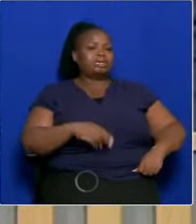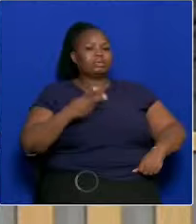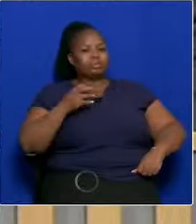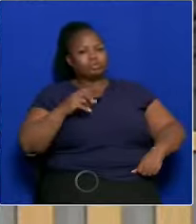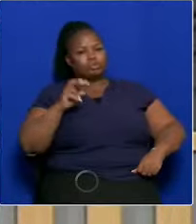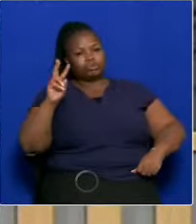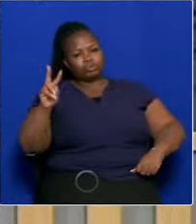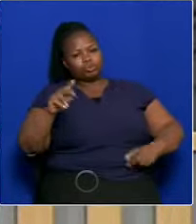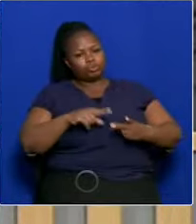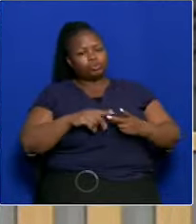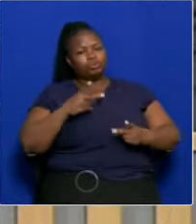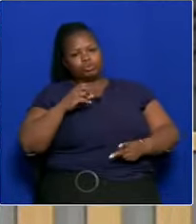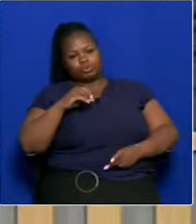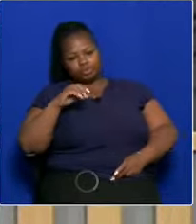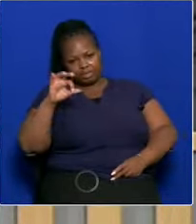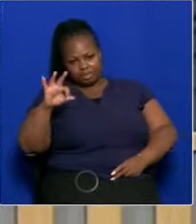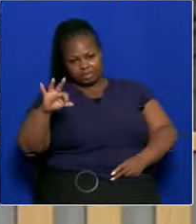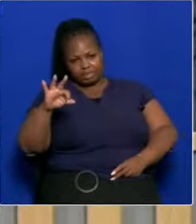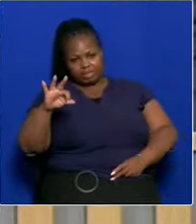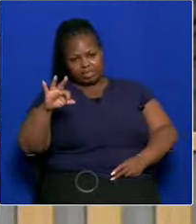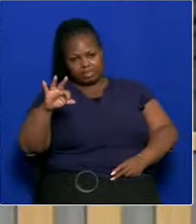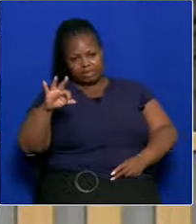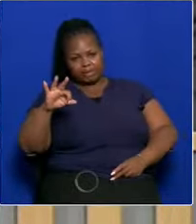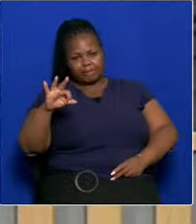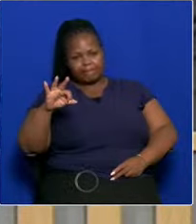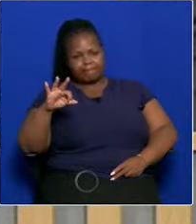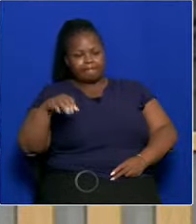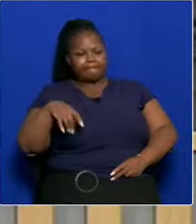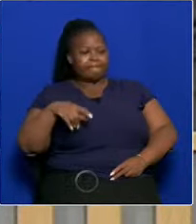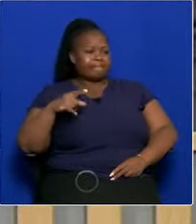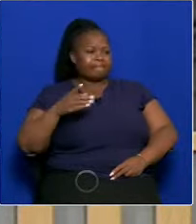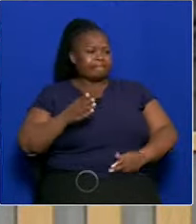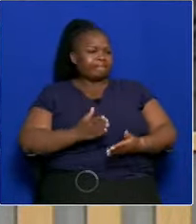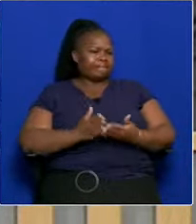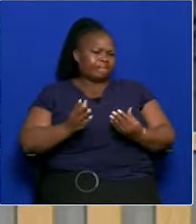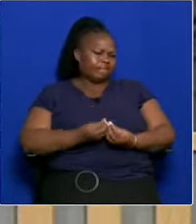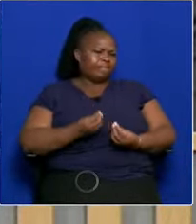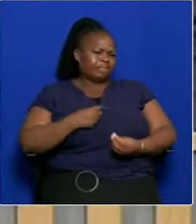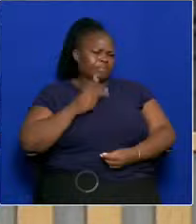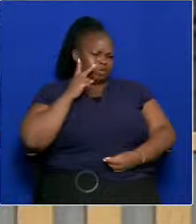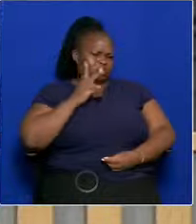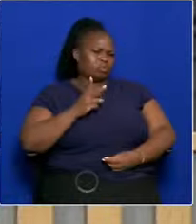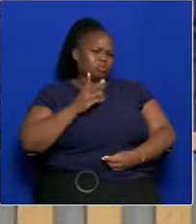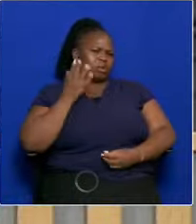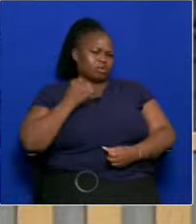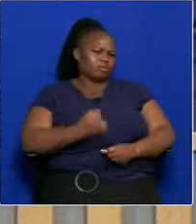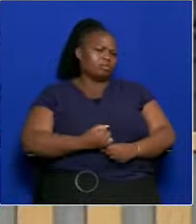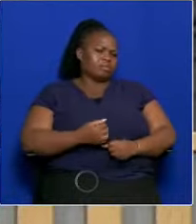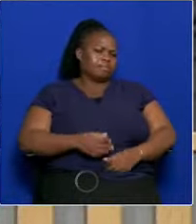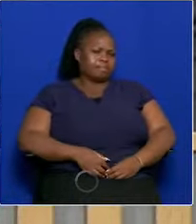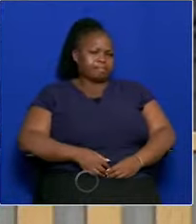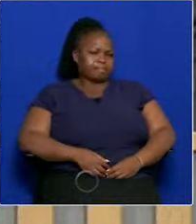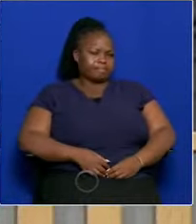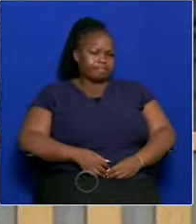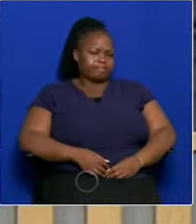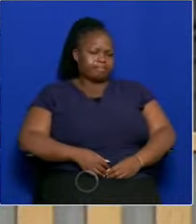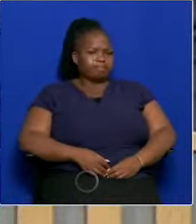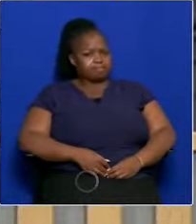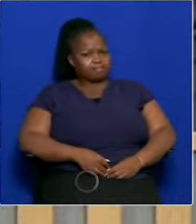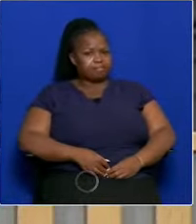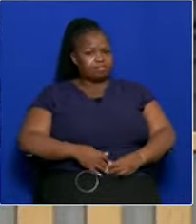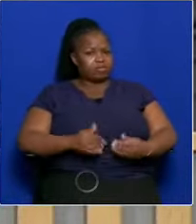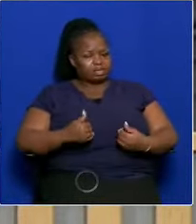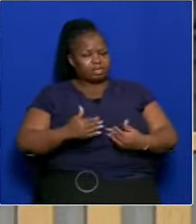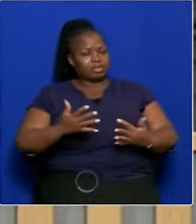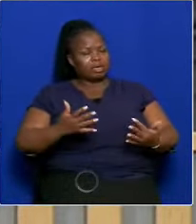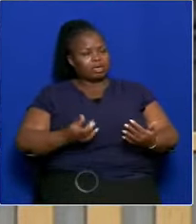2022-2023. Those things, I saw them last year when they start coming up, and